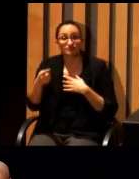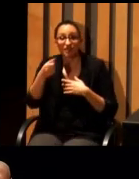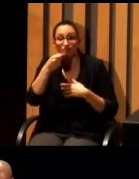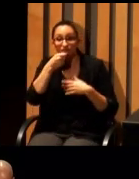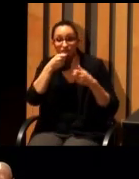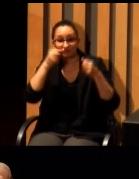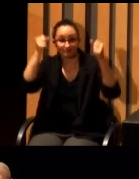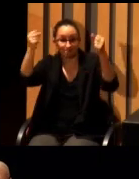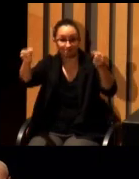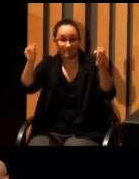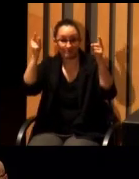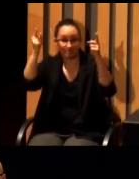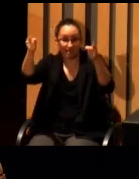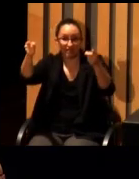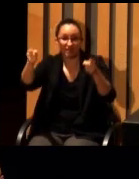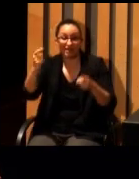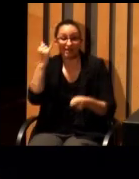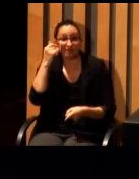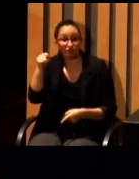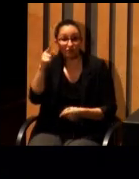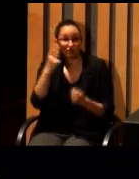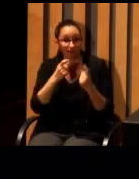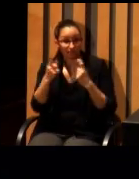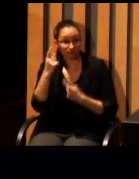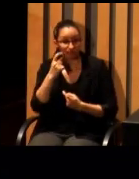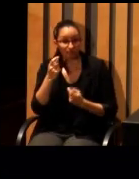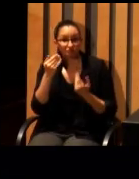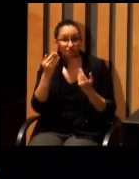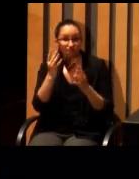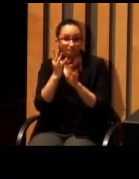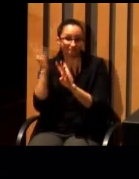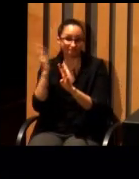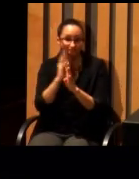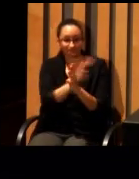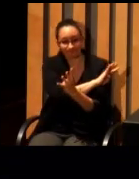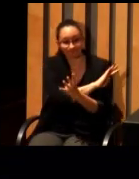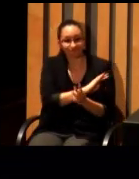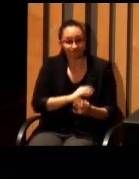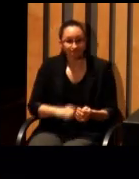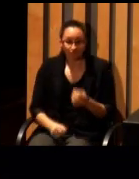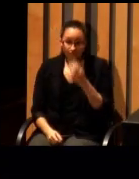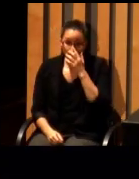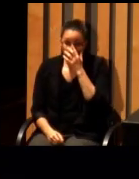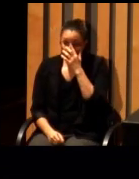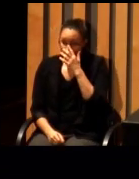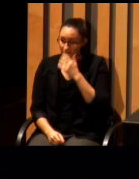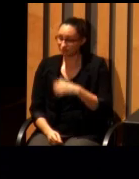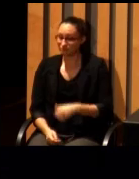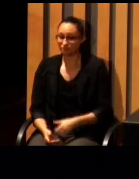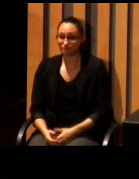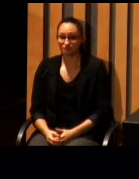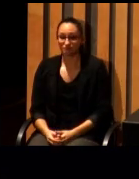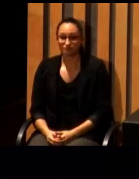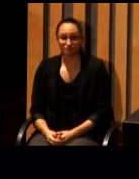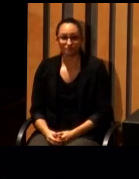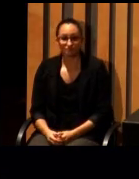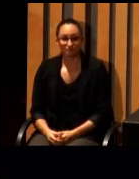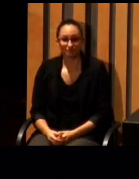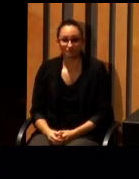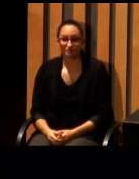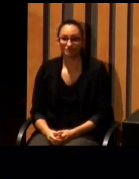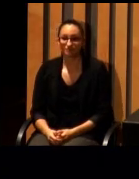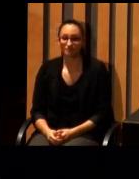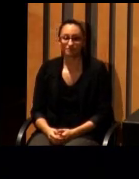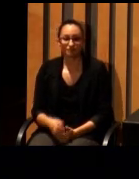back. People who have questions can go and or comments can go and stand. Sometimes we're going to get a few